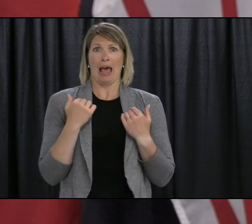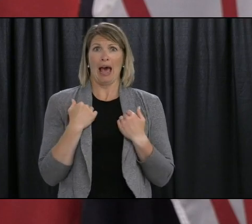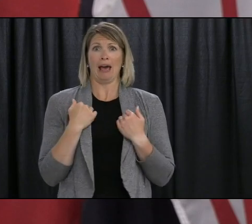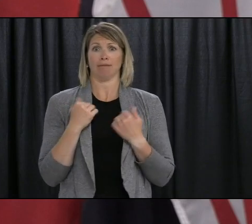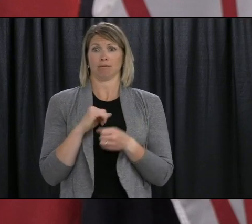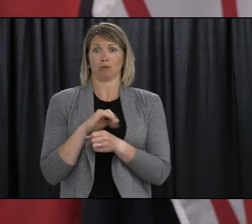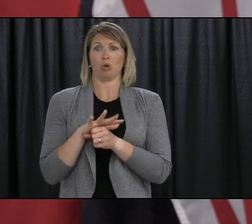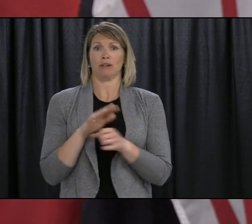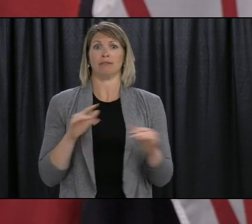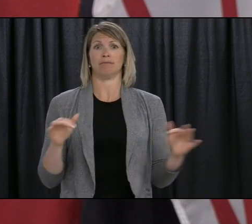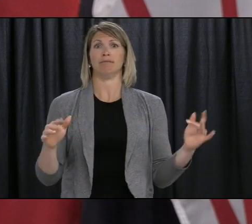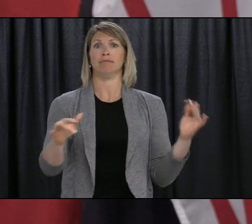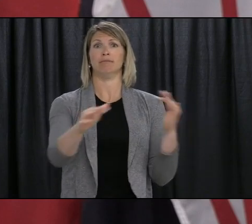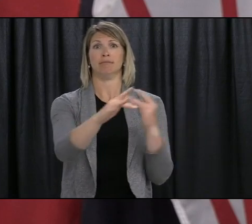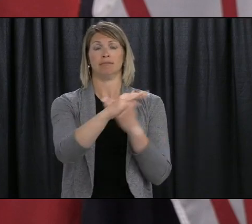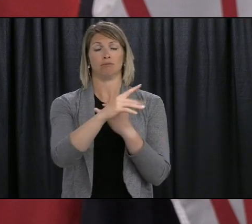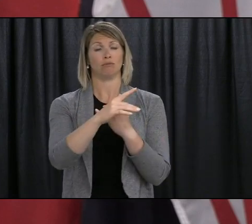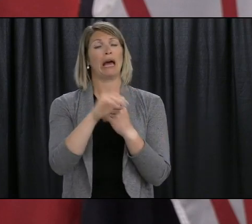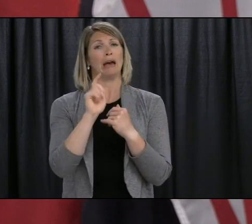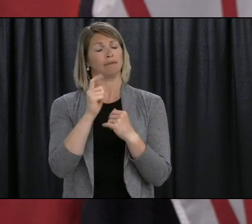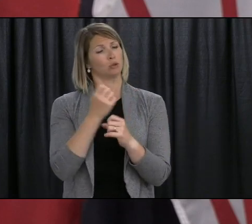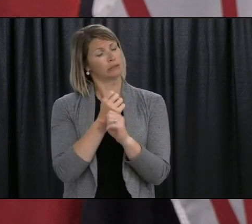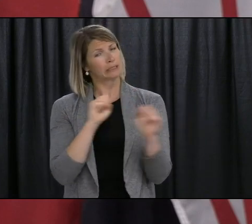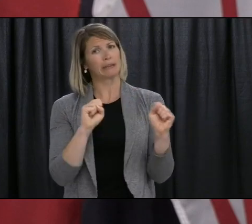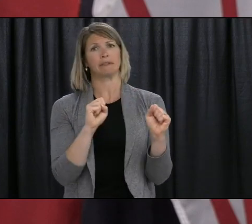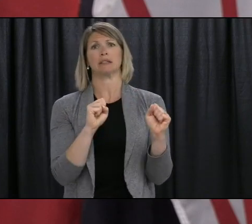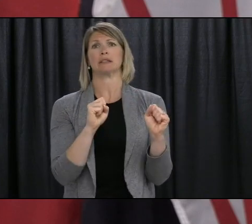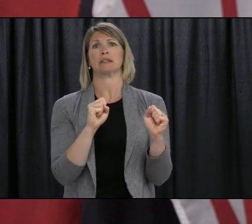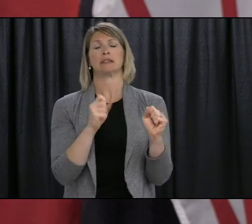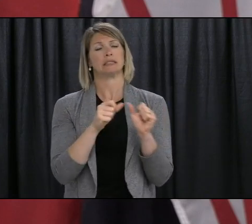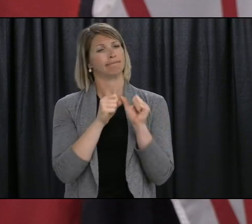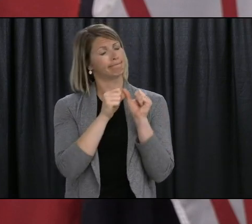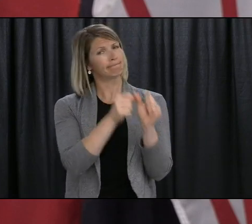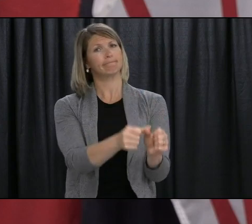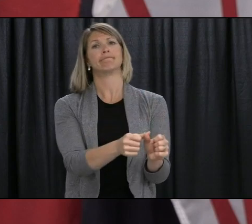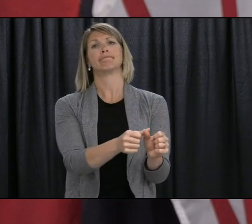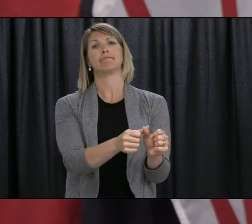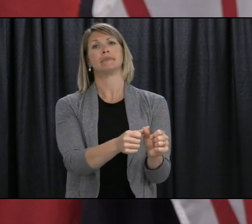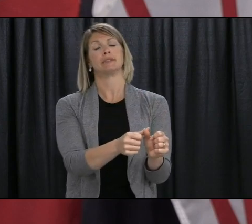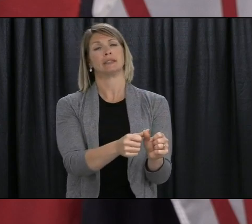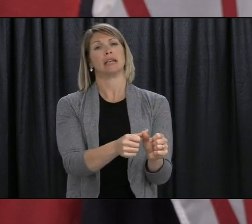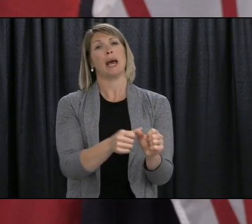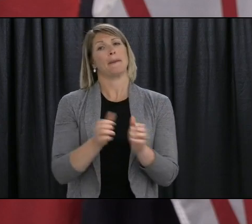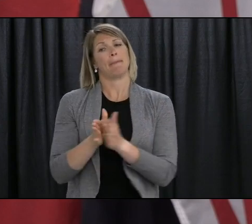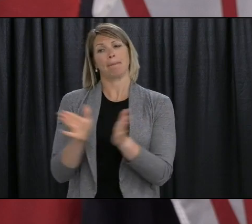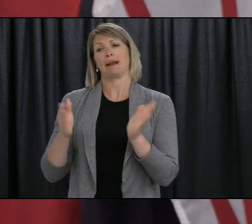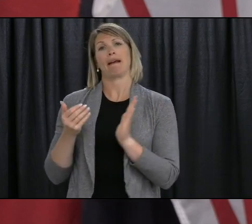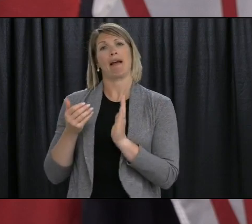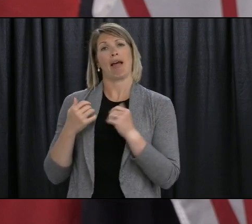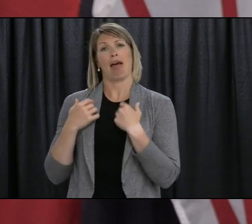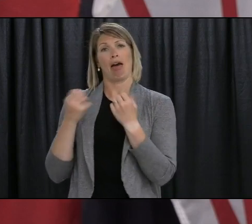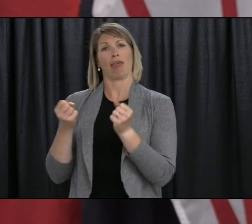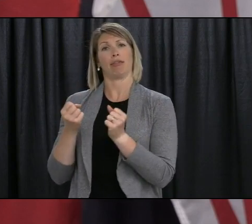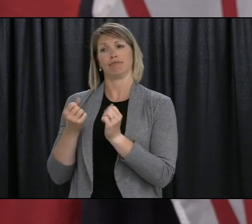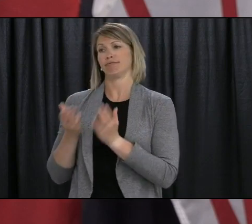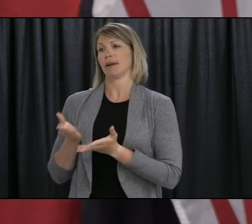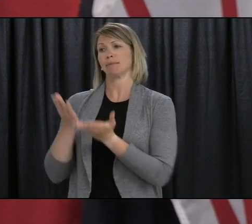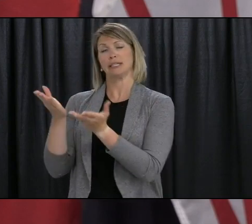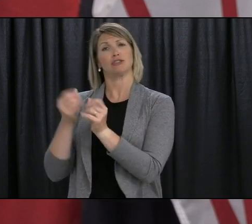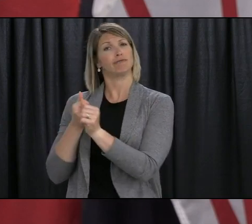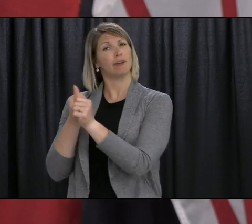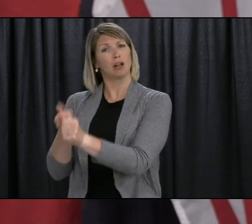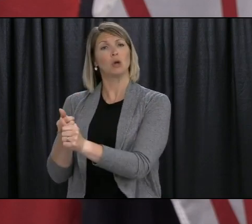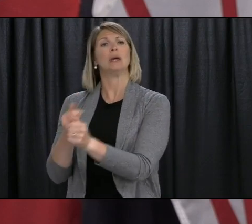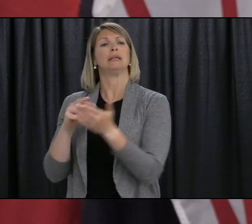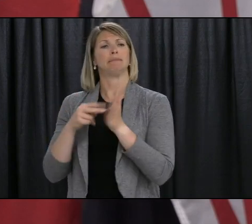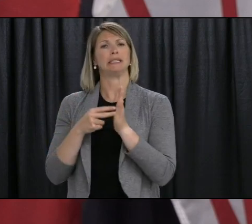continue to follow those safe health guidelines that have been put in place, and that is where we will keep our province